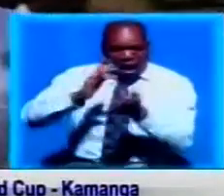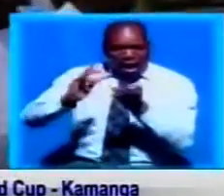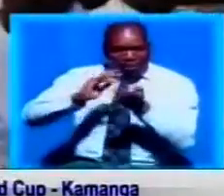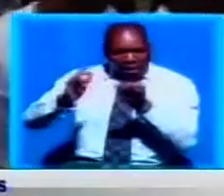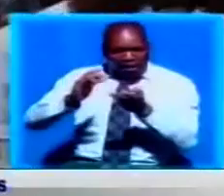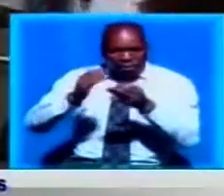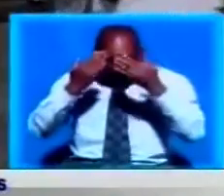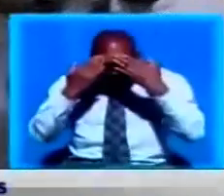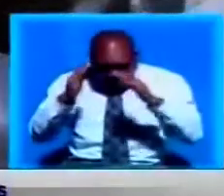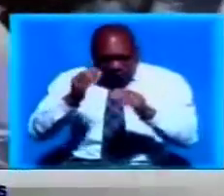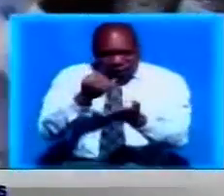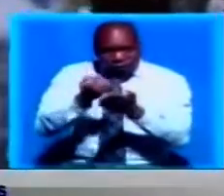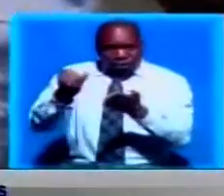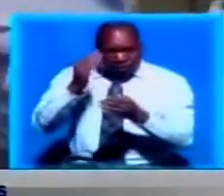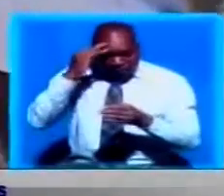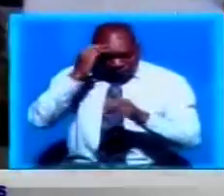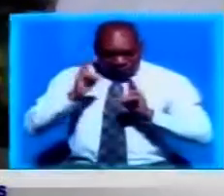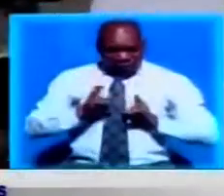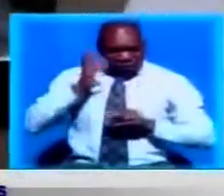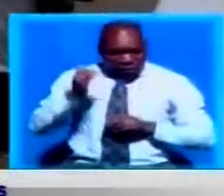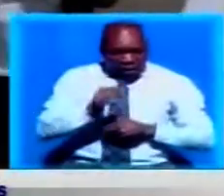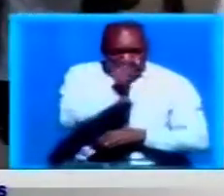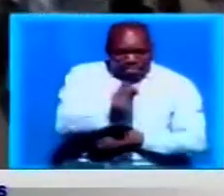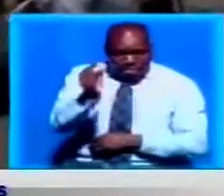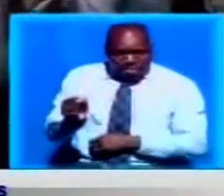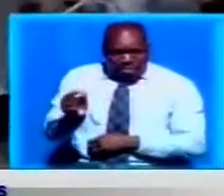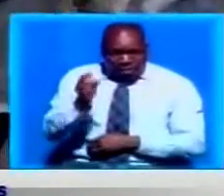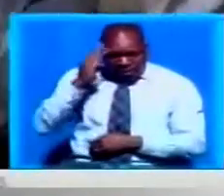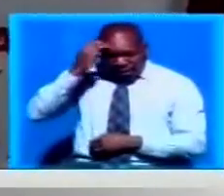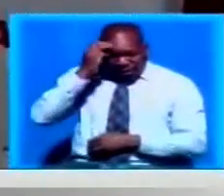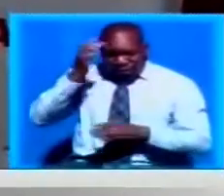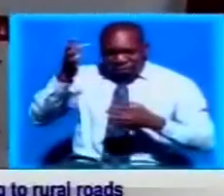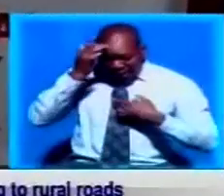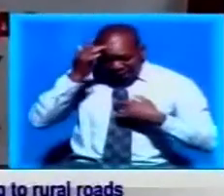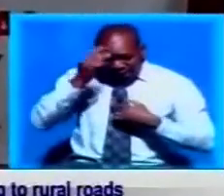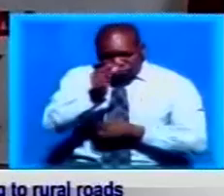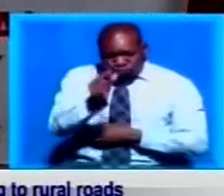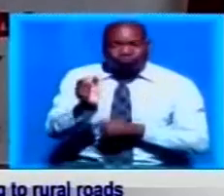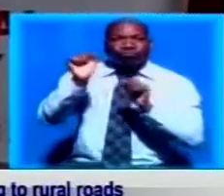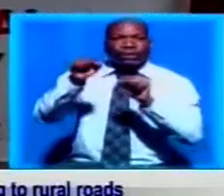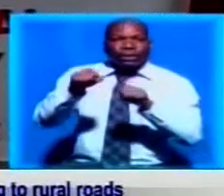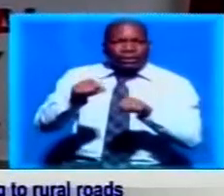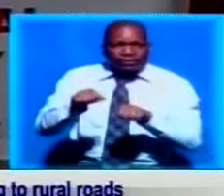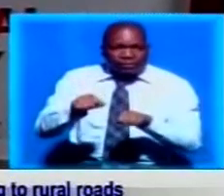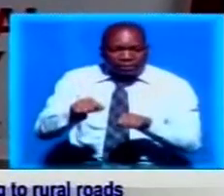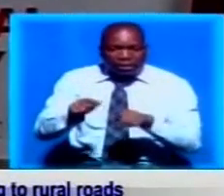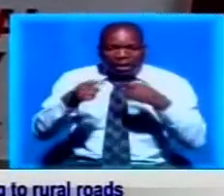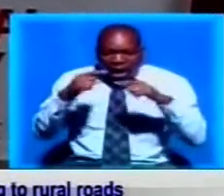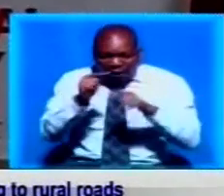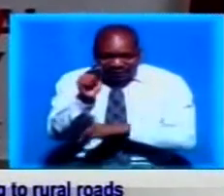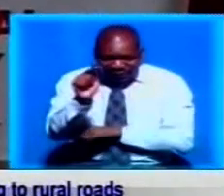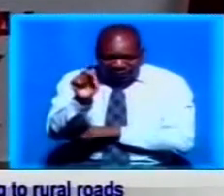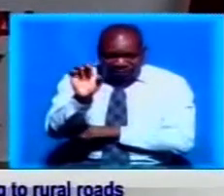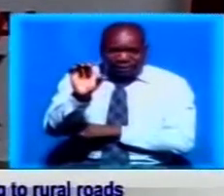health issues, especially that every human being is a potential mental patient. Justin Akakulubelwa, ZNBC